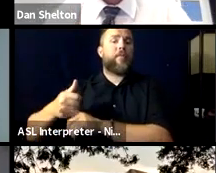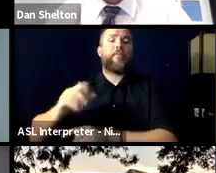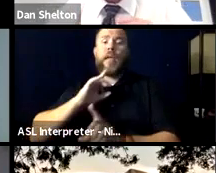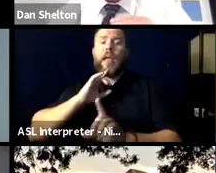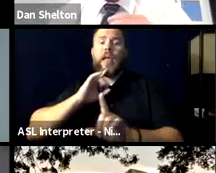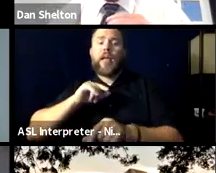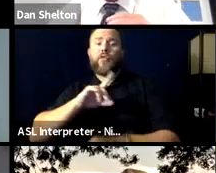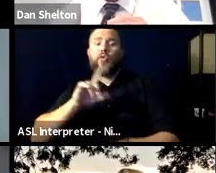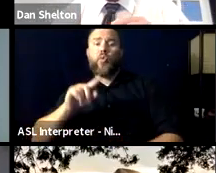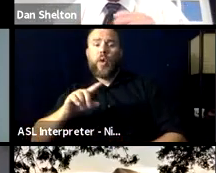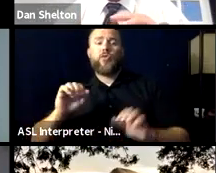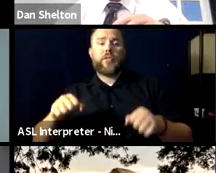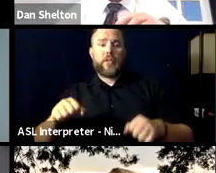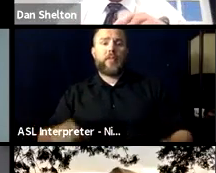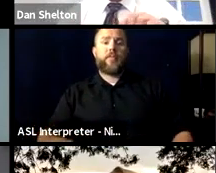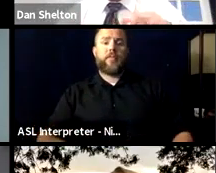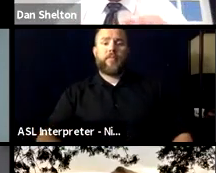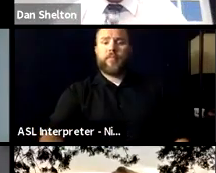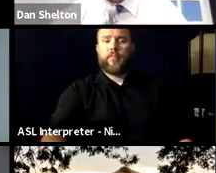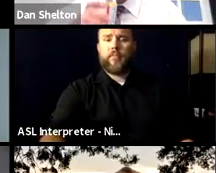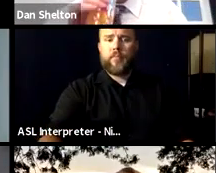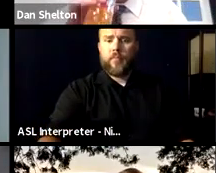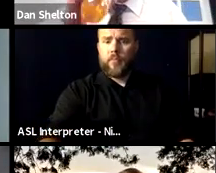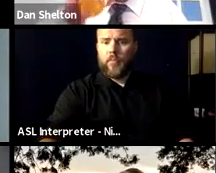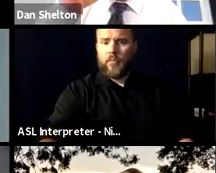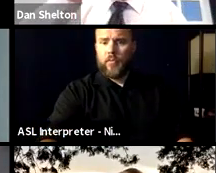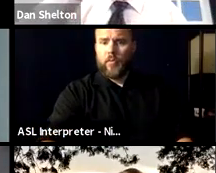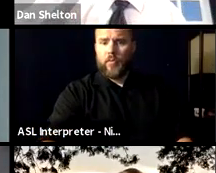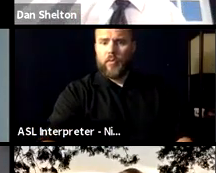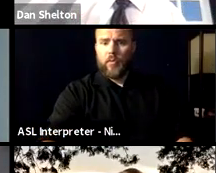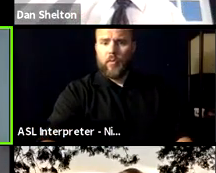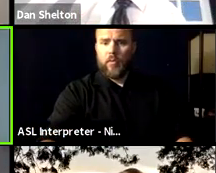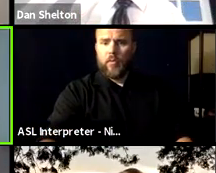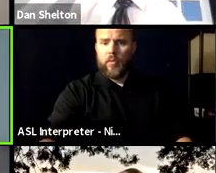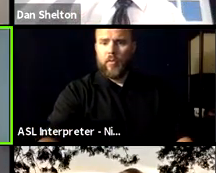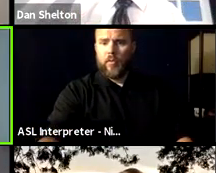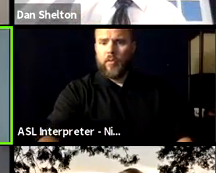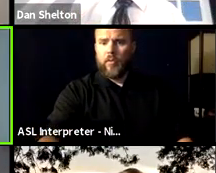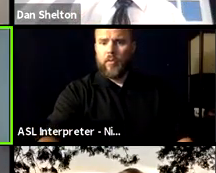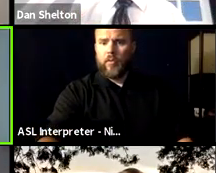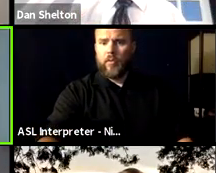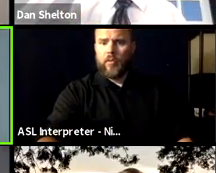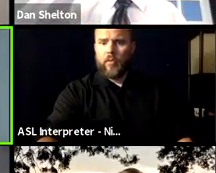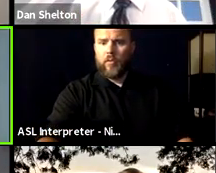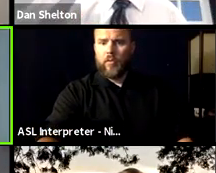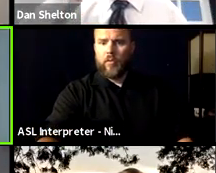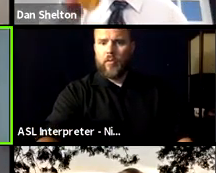The board members, now's our time. Okay, I do have a question.